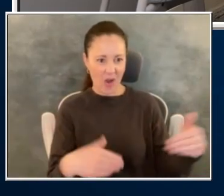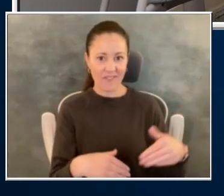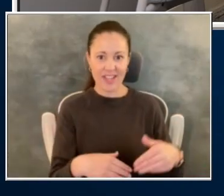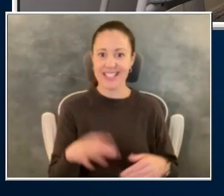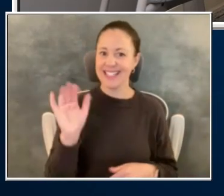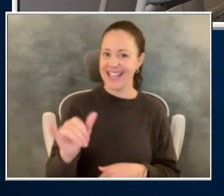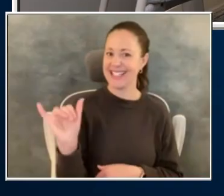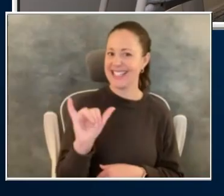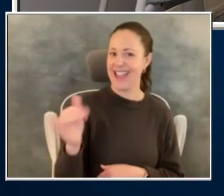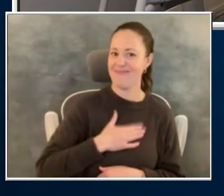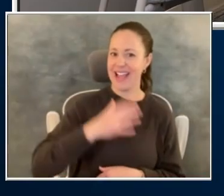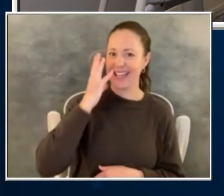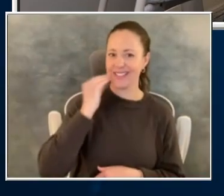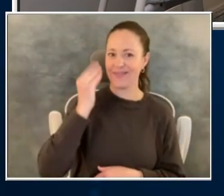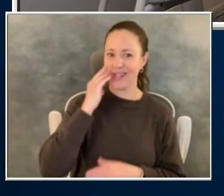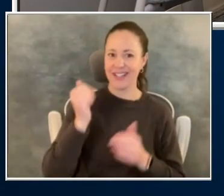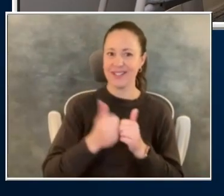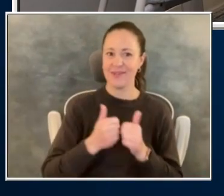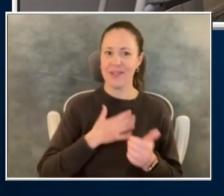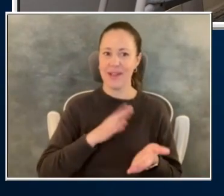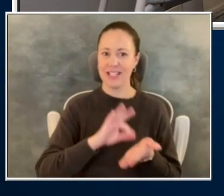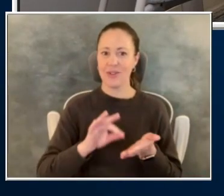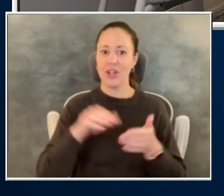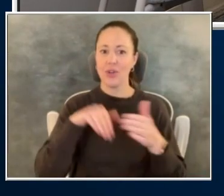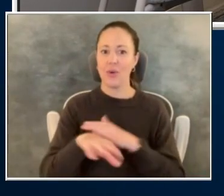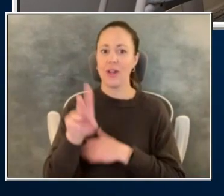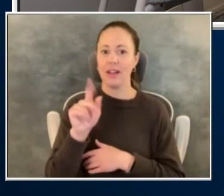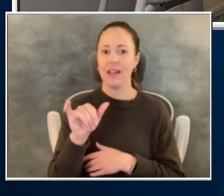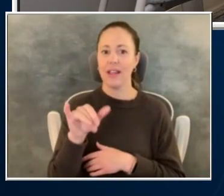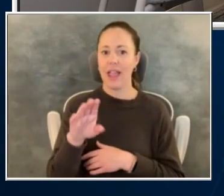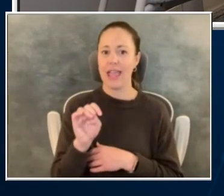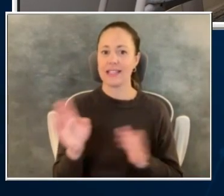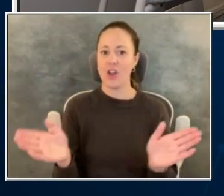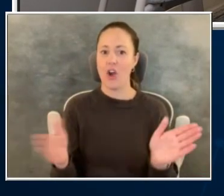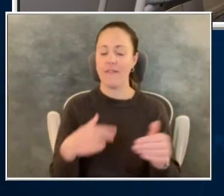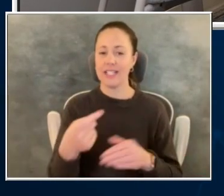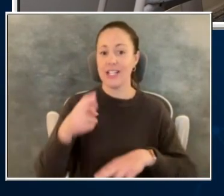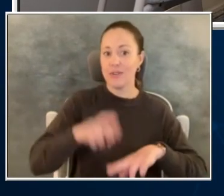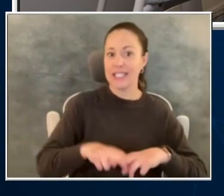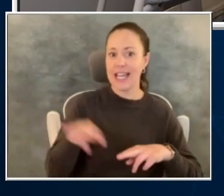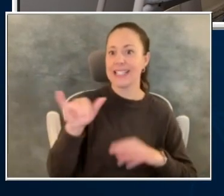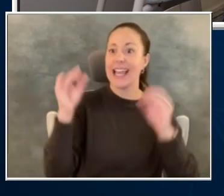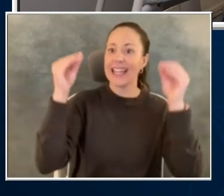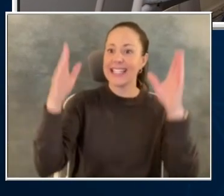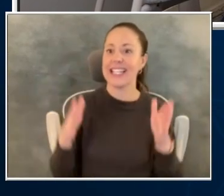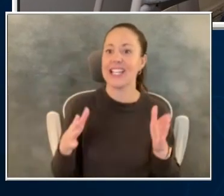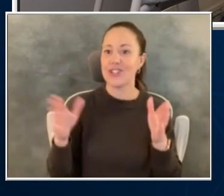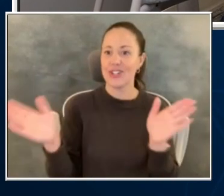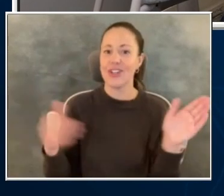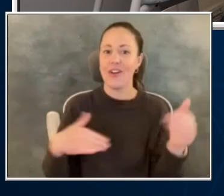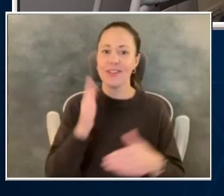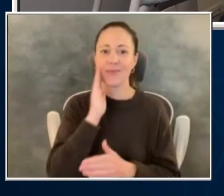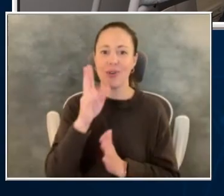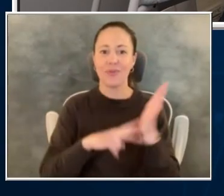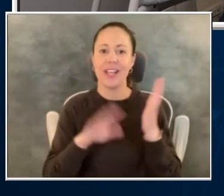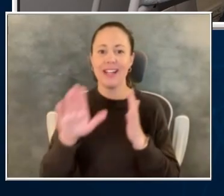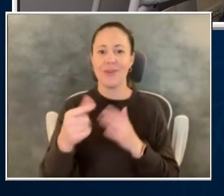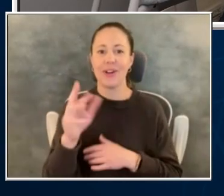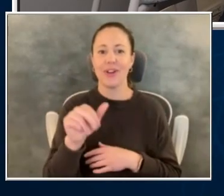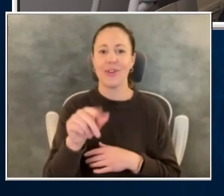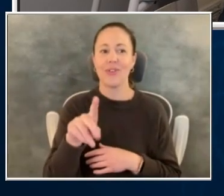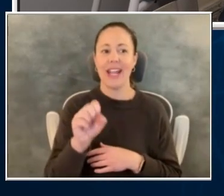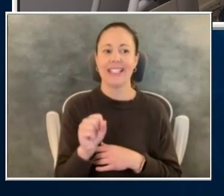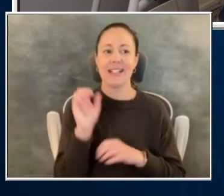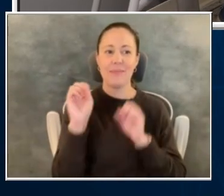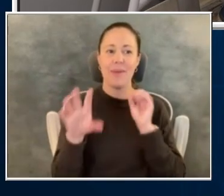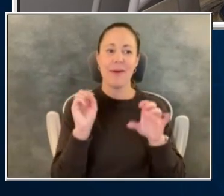got my cardio score. You go into Kay's office, you sit there, and it's like you're at the teacher's office and she's going to read you your grades, your report card. So we're going to talk to Kathy